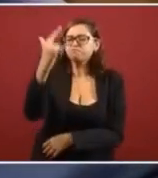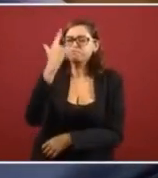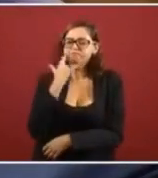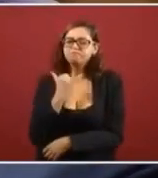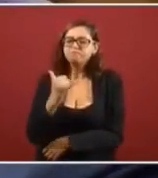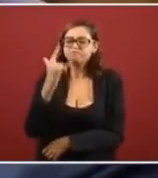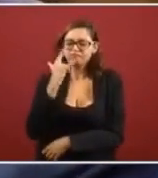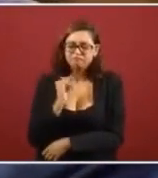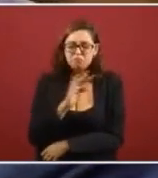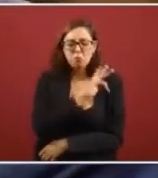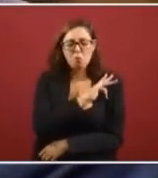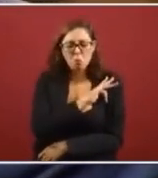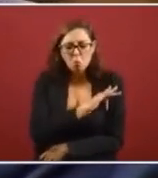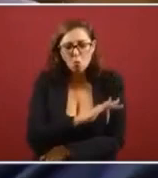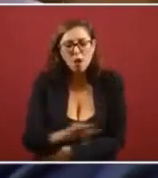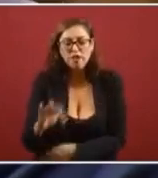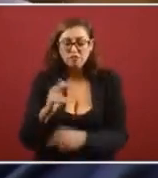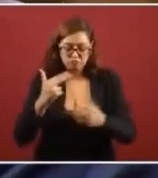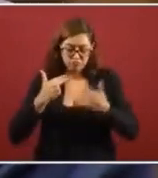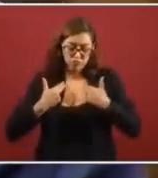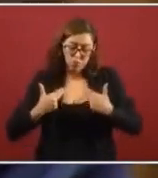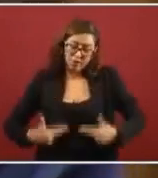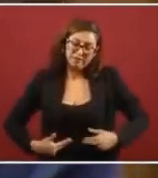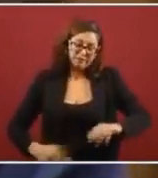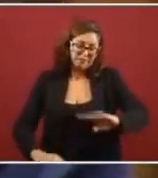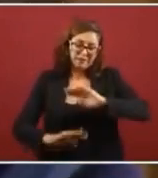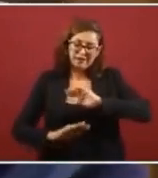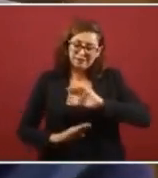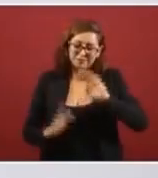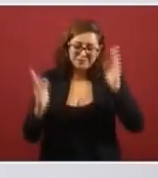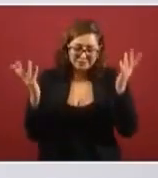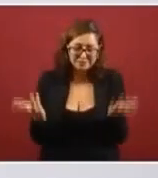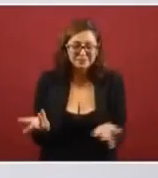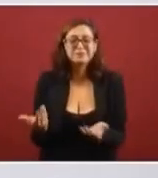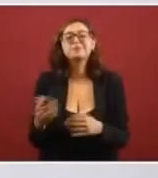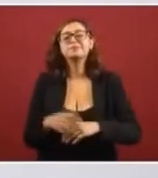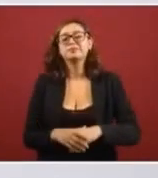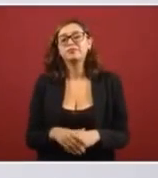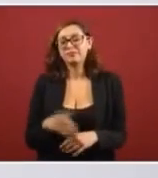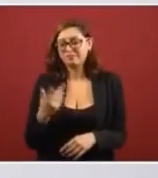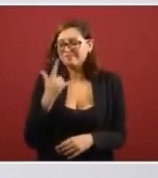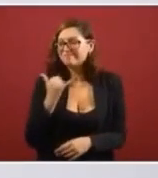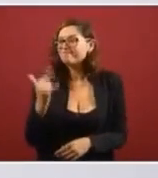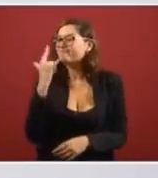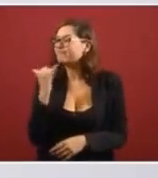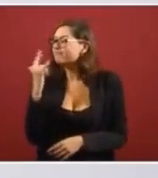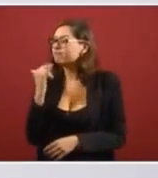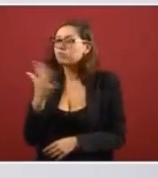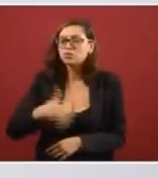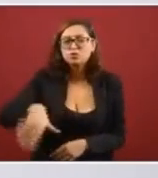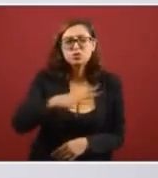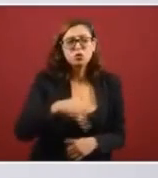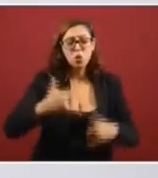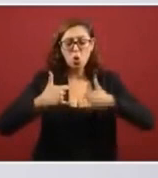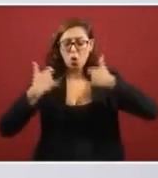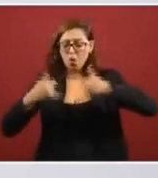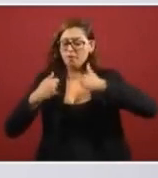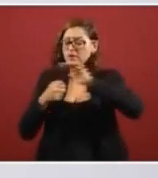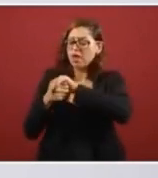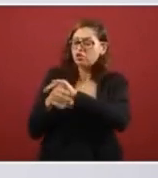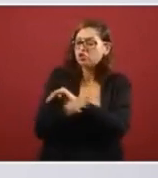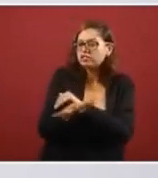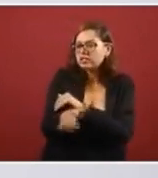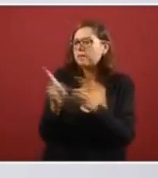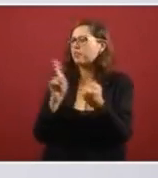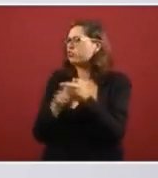humanly possible in order to know what most of the ending of the